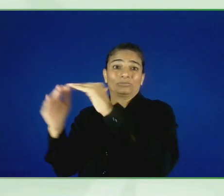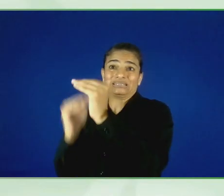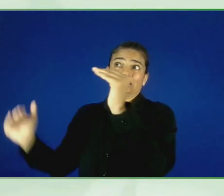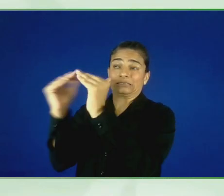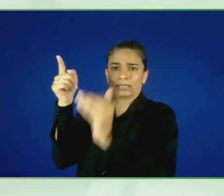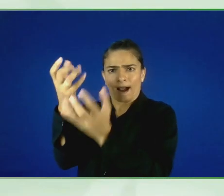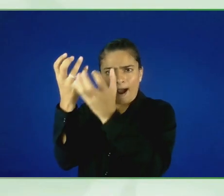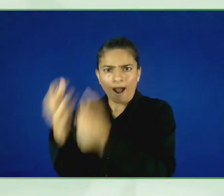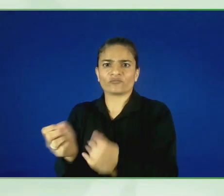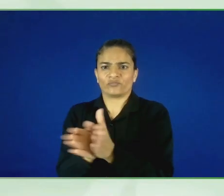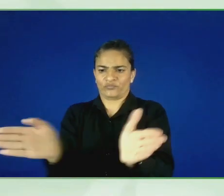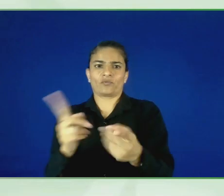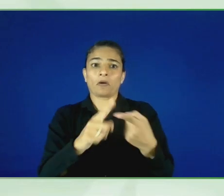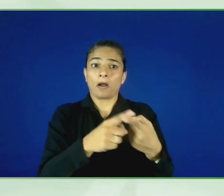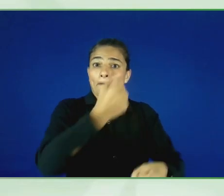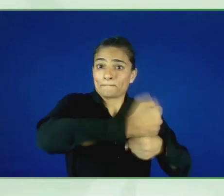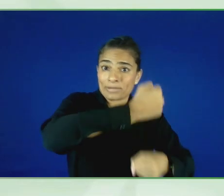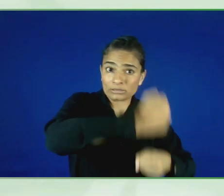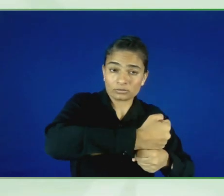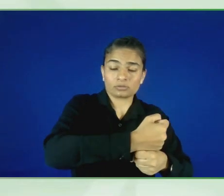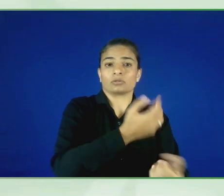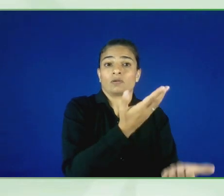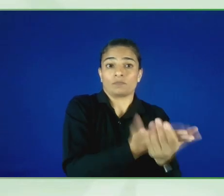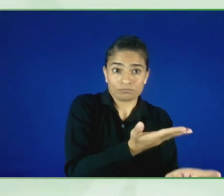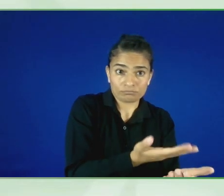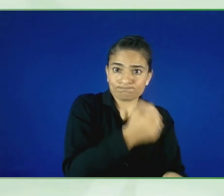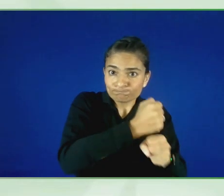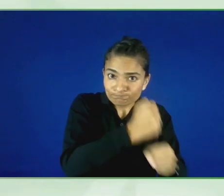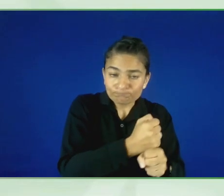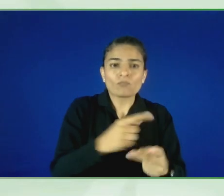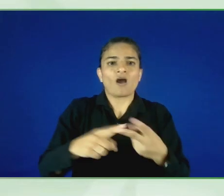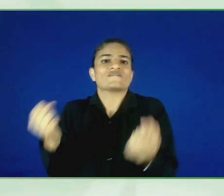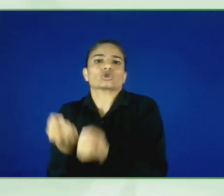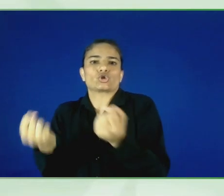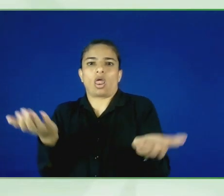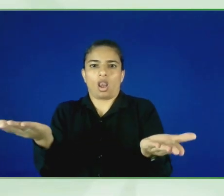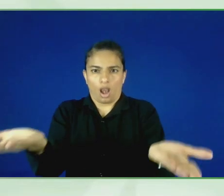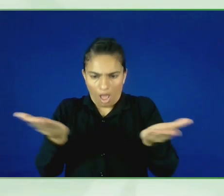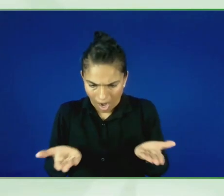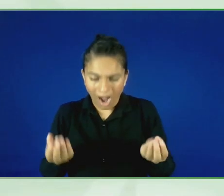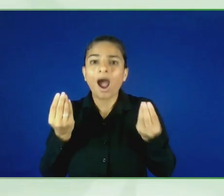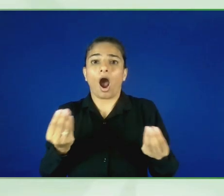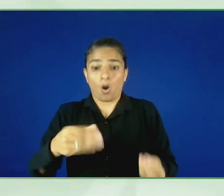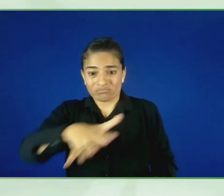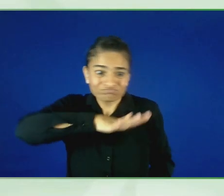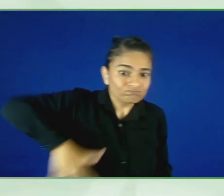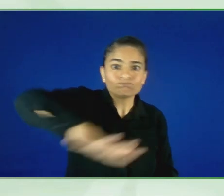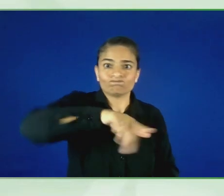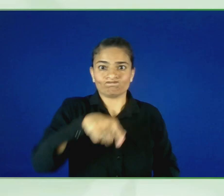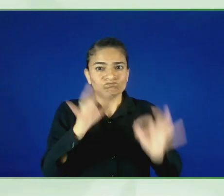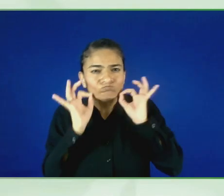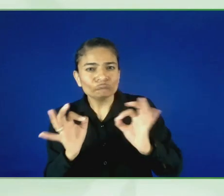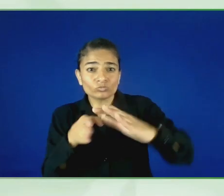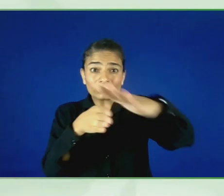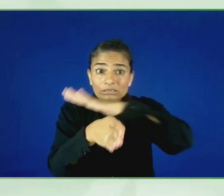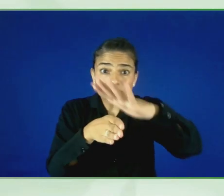the environments more accessible and more inclusive for our employees. But we really wanted to go